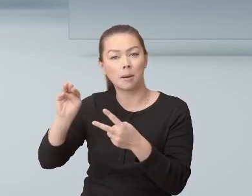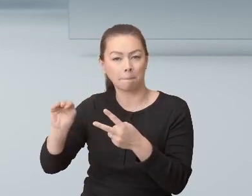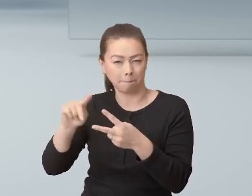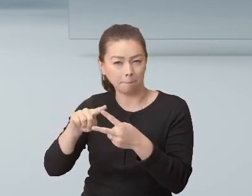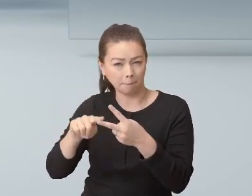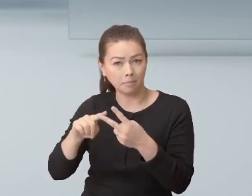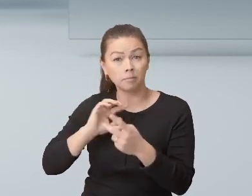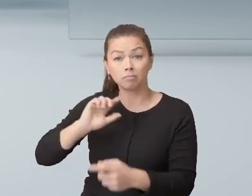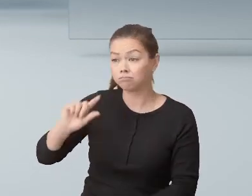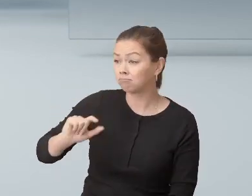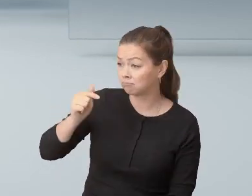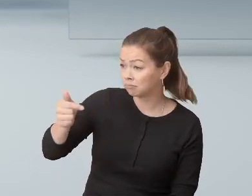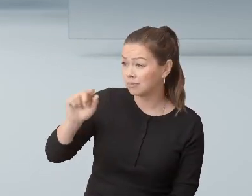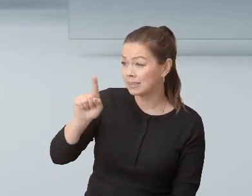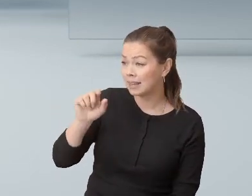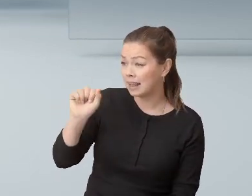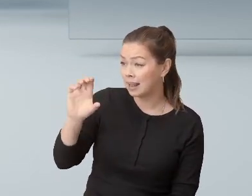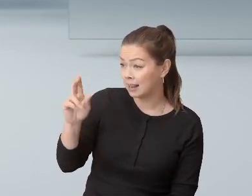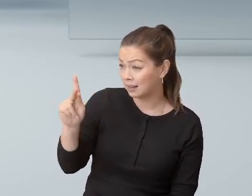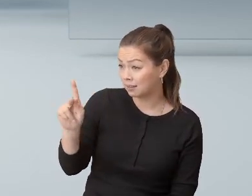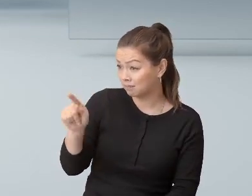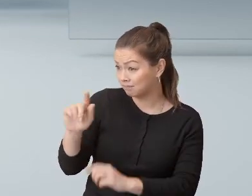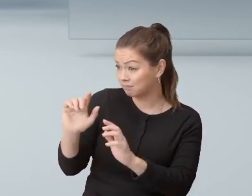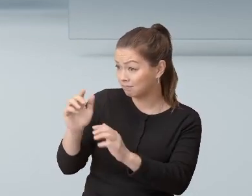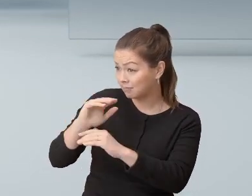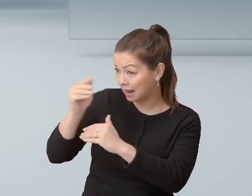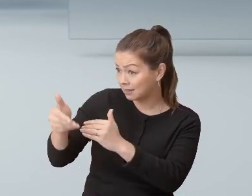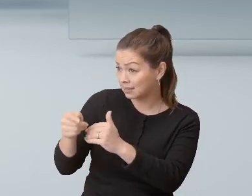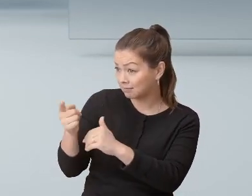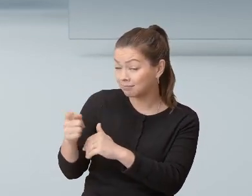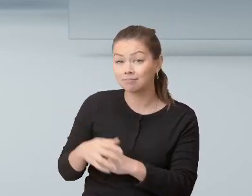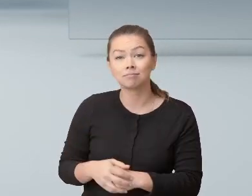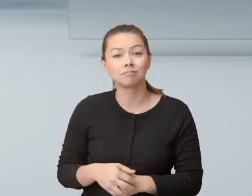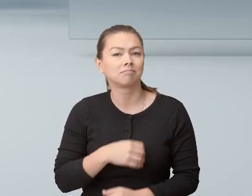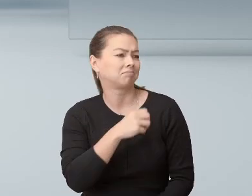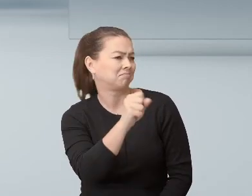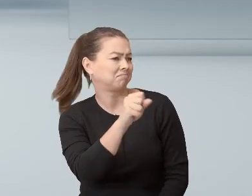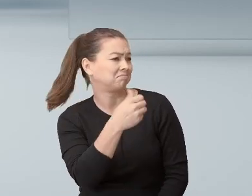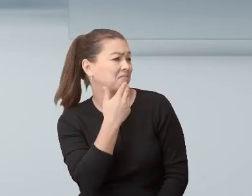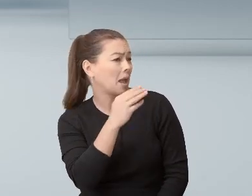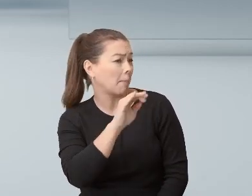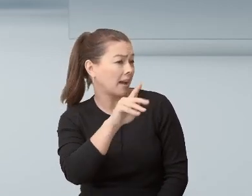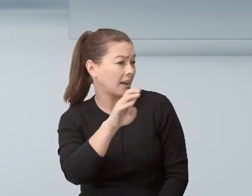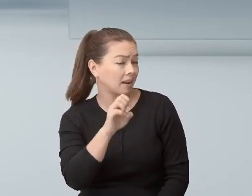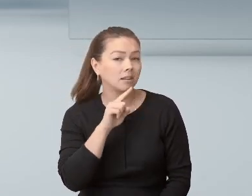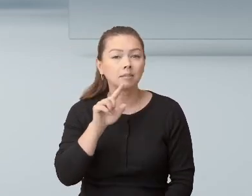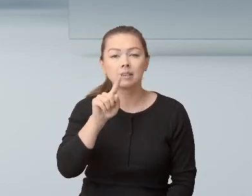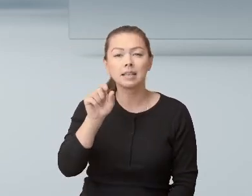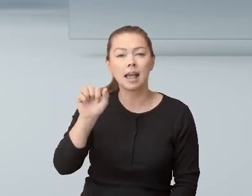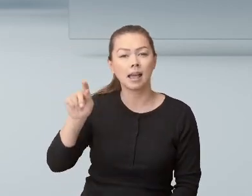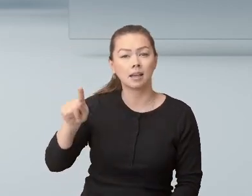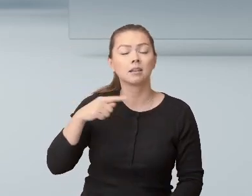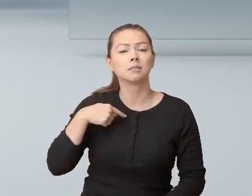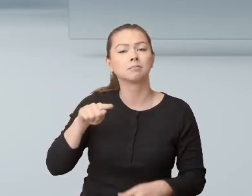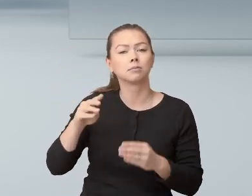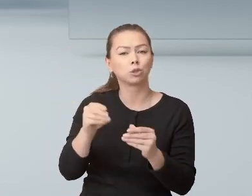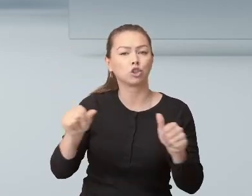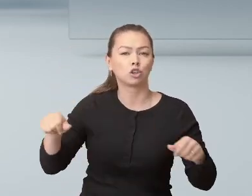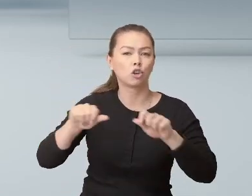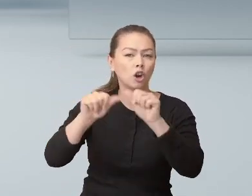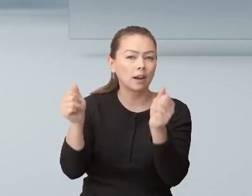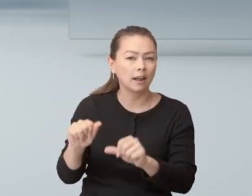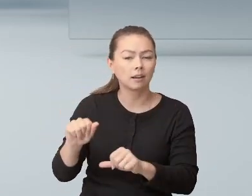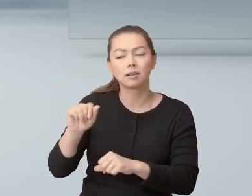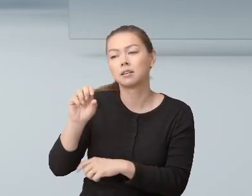yourself? Absolutely. Thanks, Mike. So my name's Zach Marshall. I'm a solution architect here with Sikich as part of our Business Central